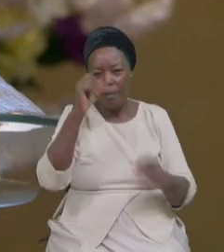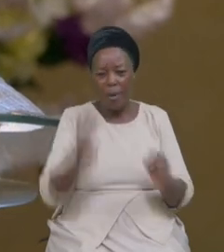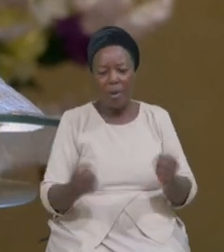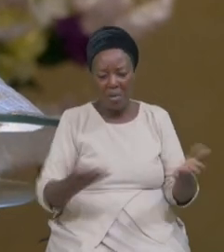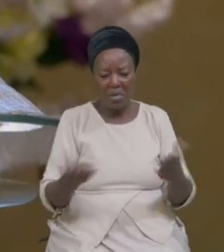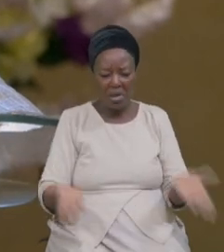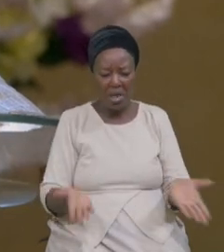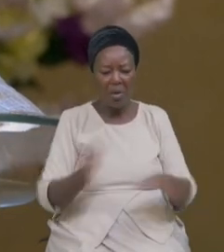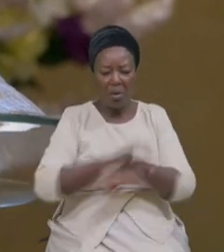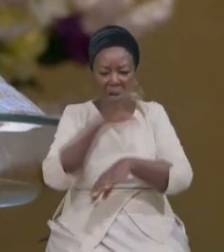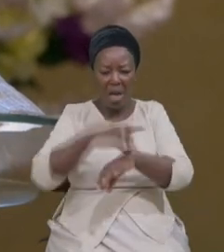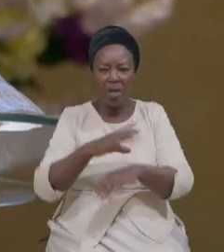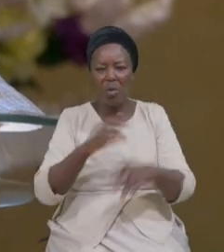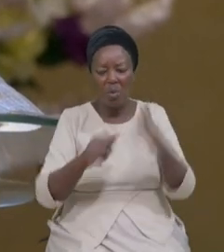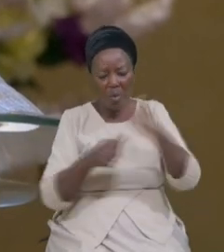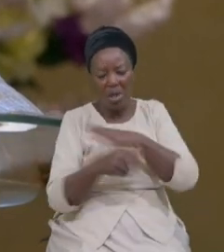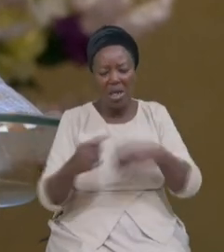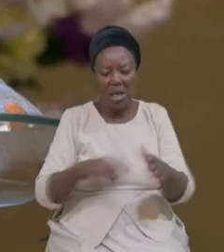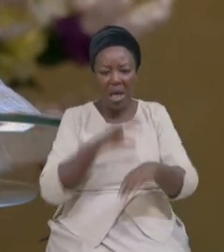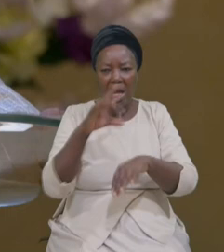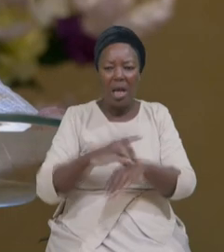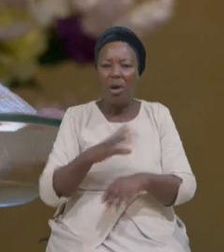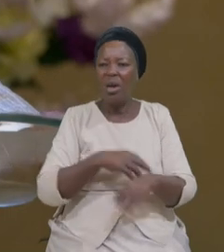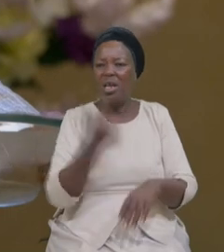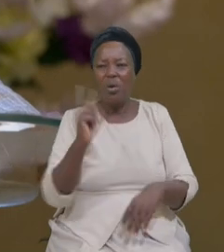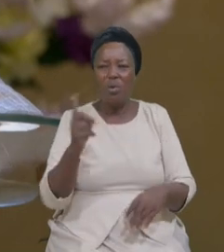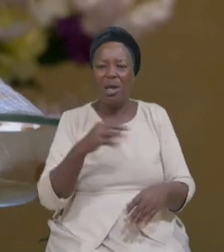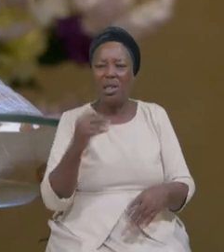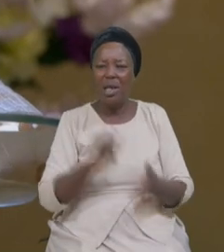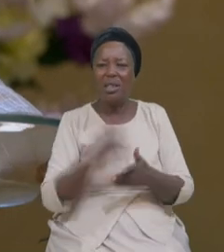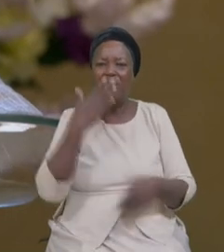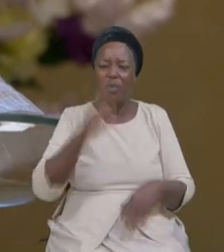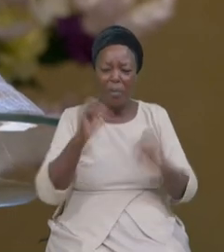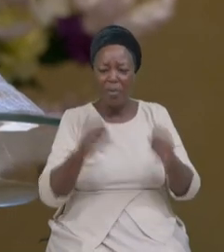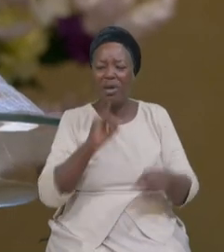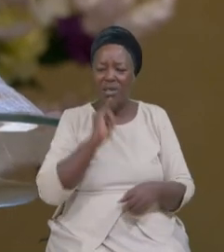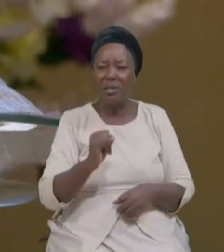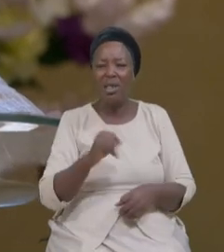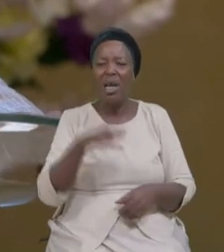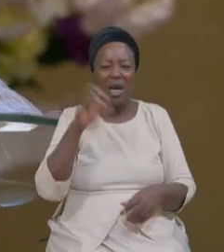under the earth, anywhere they are found, the power of God, the anointing of God,